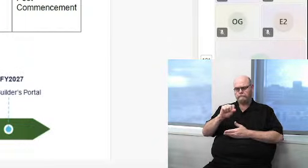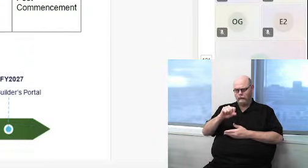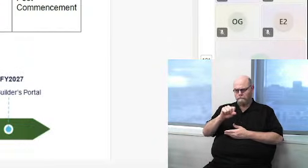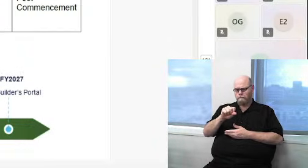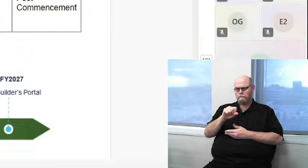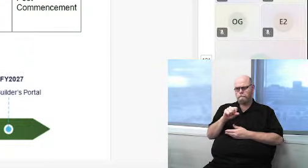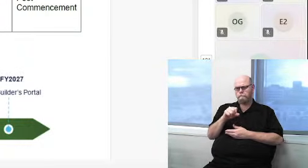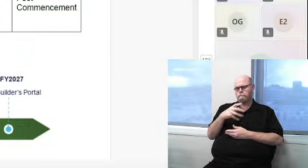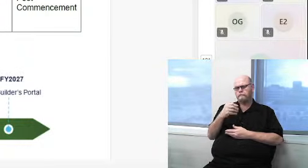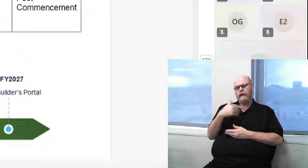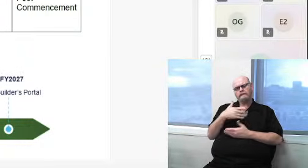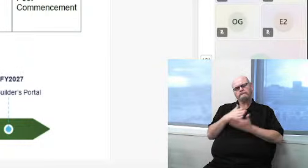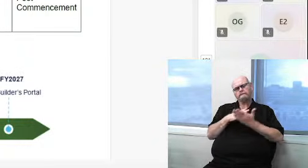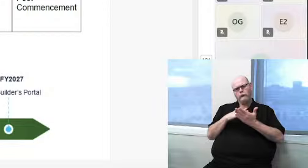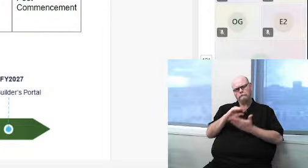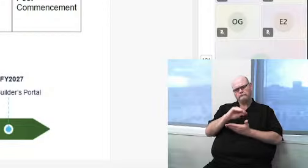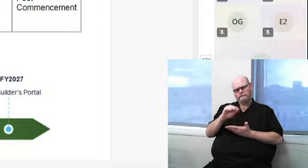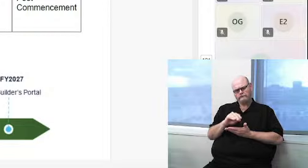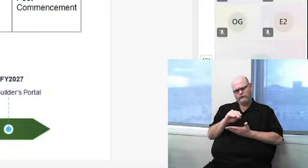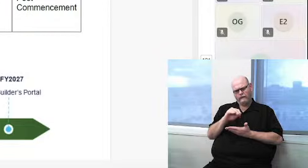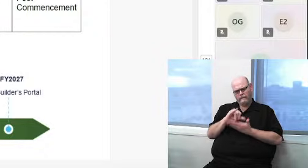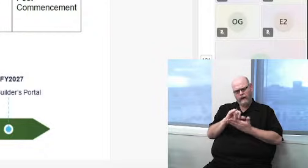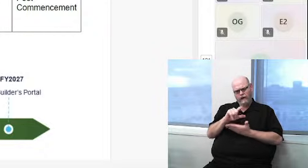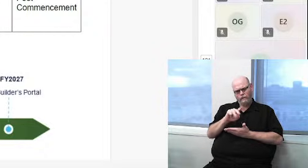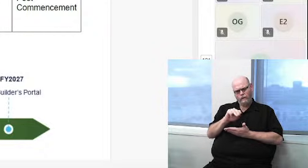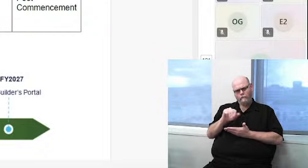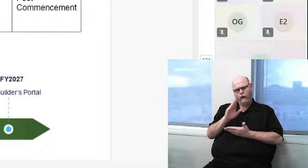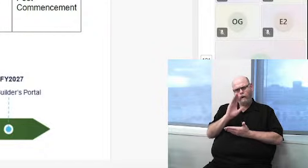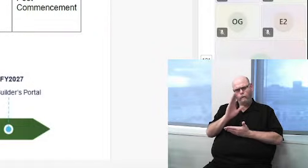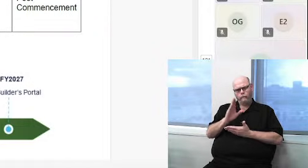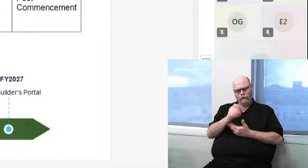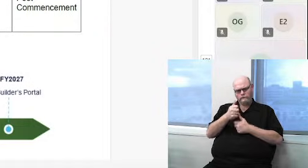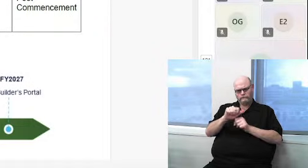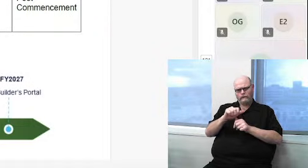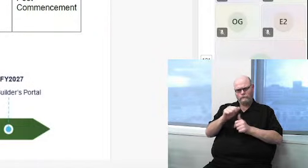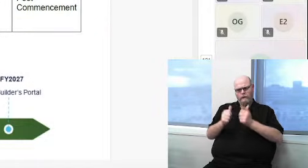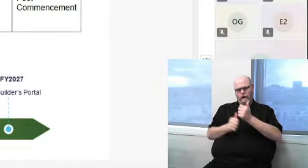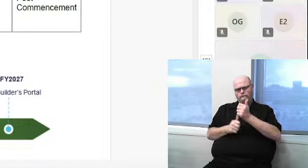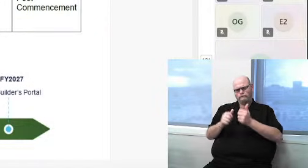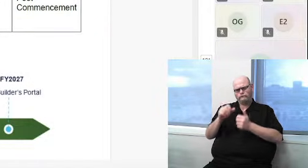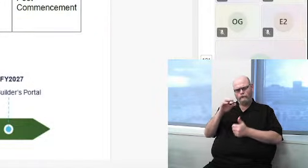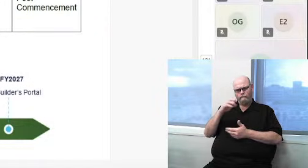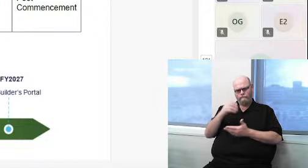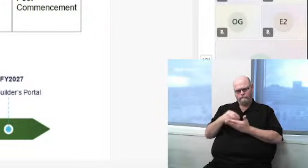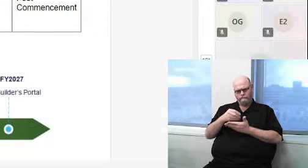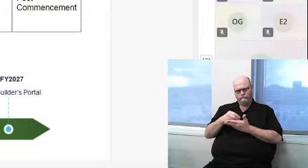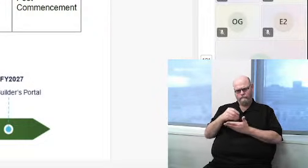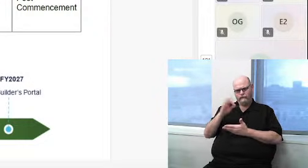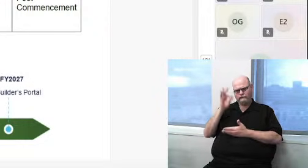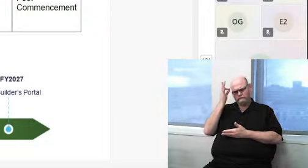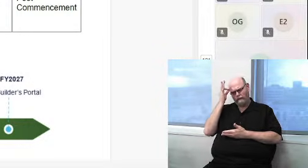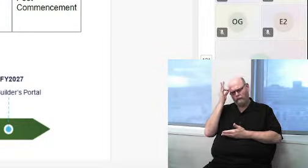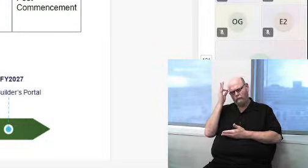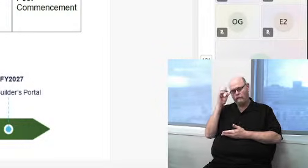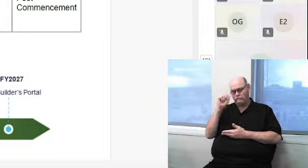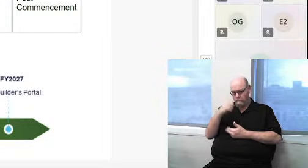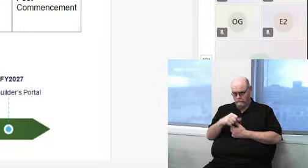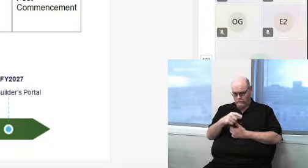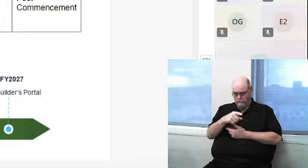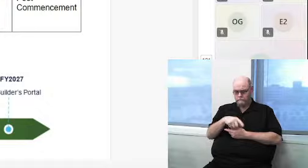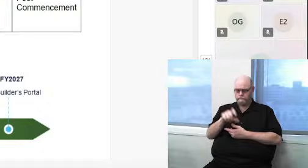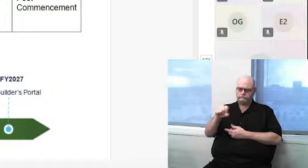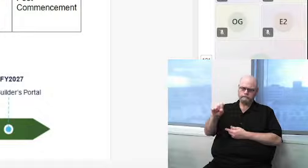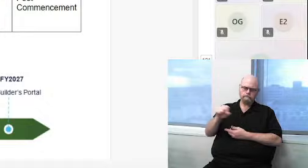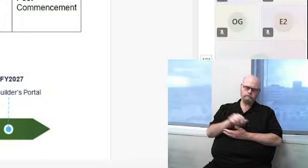And he asked you if there was a particular portion that LUMA will pursue to get obligated with federal funds. Do you recall that?